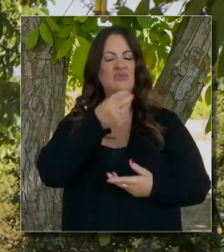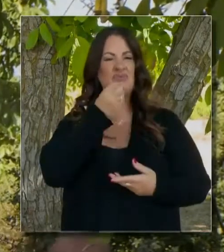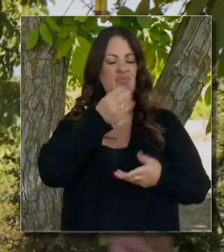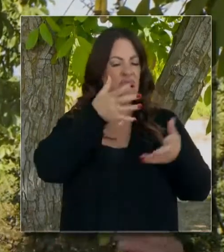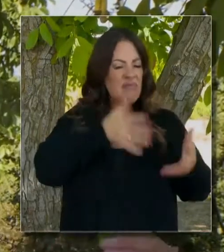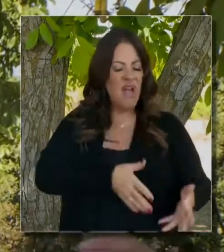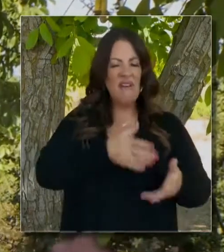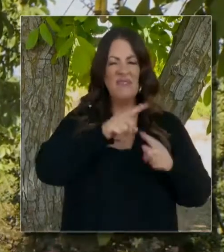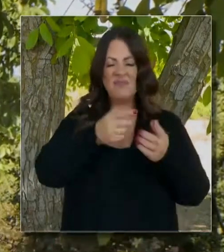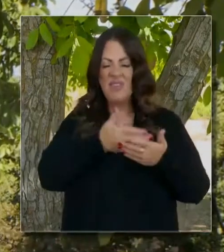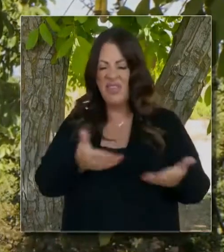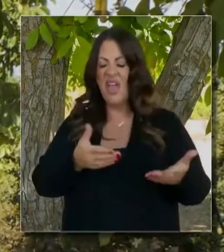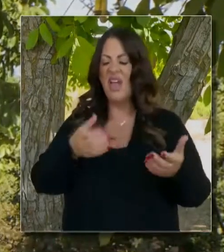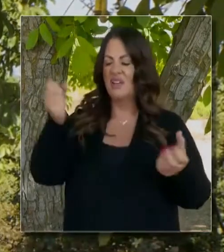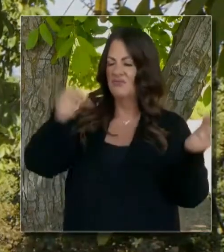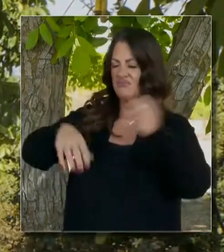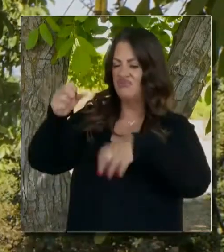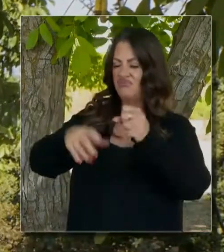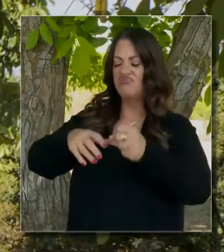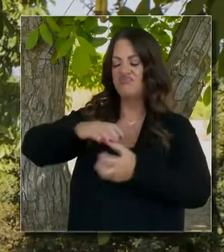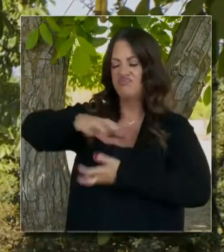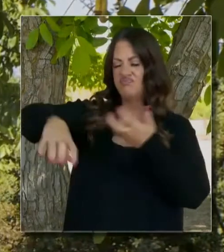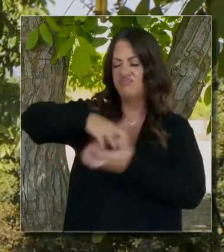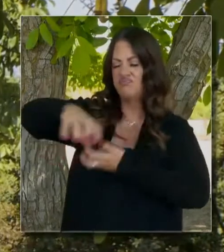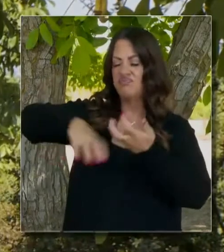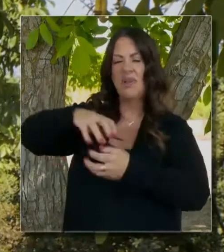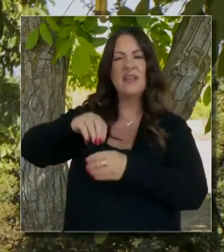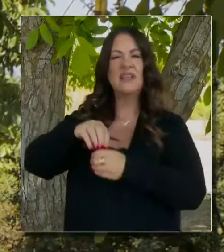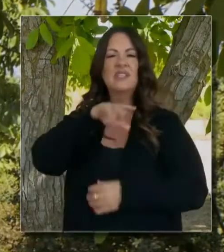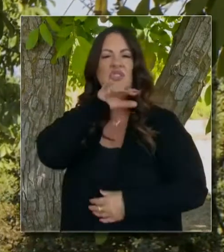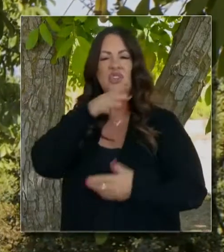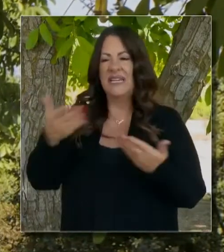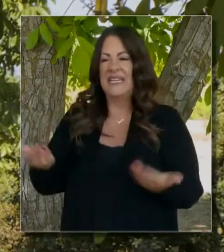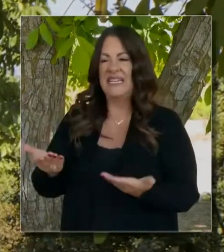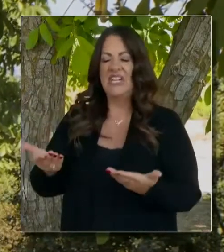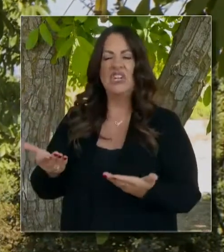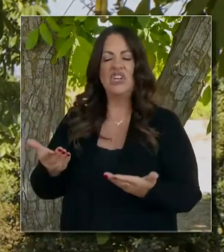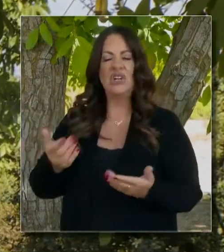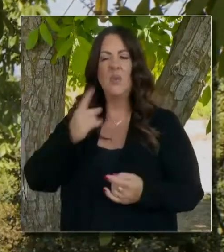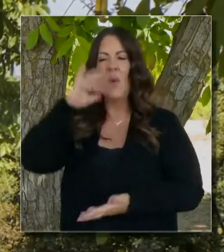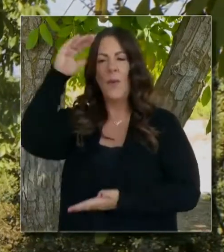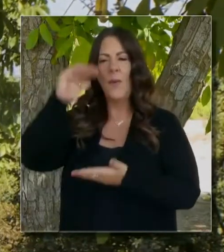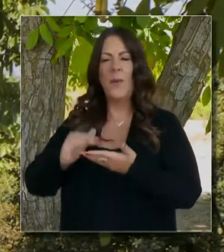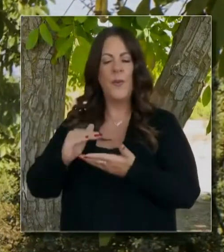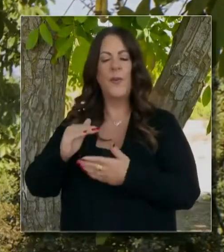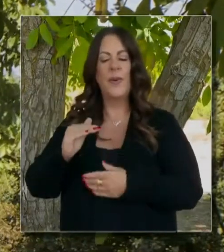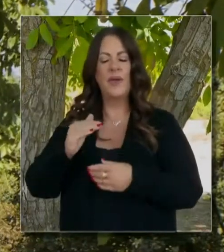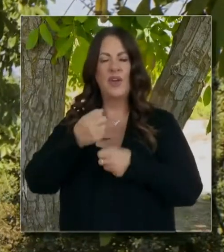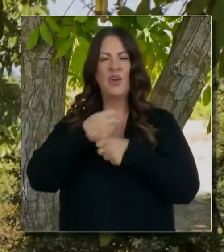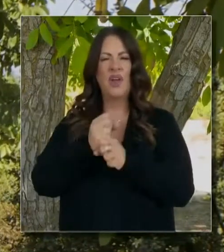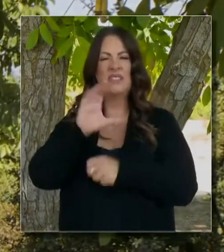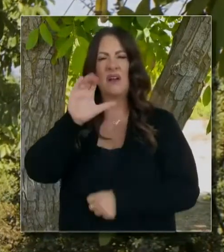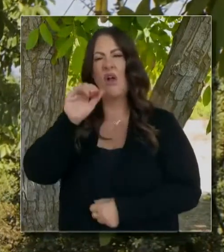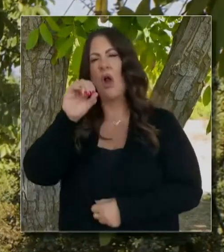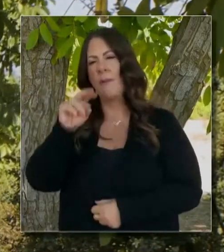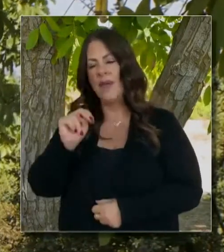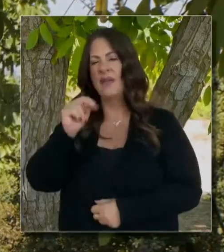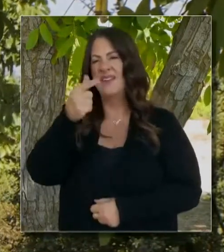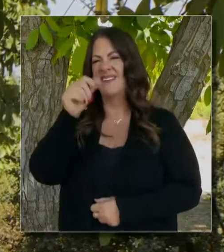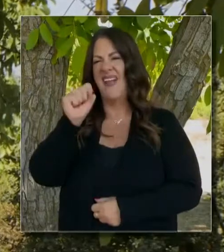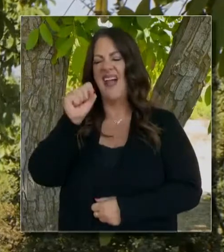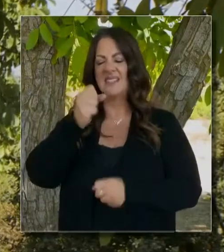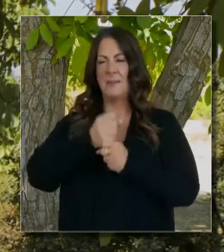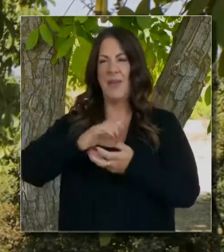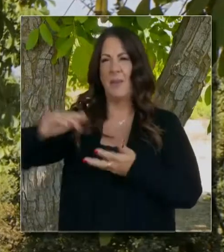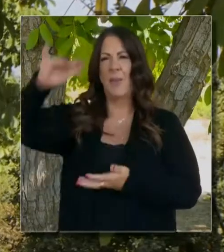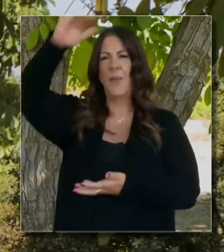it's the opportunity to sequester in our soils these greenhouse gas emissions, the carbon rather, in our soils that